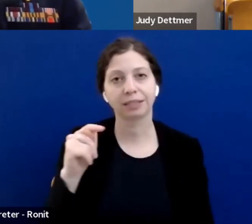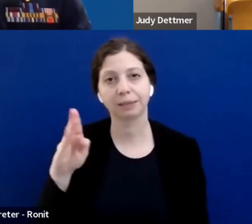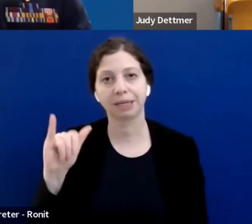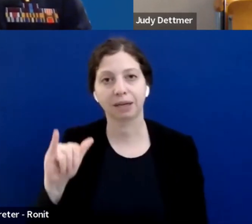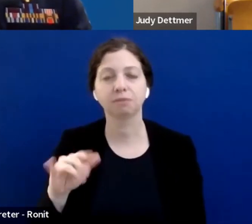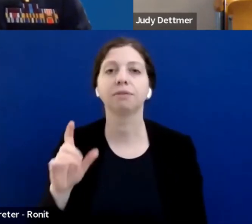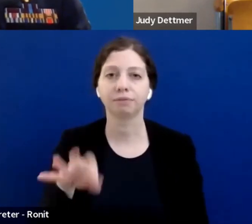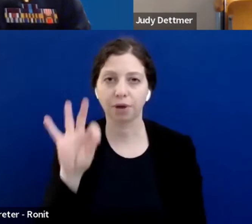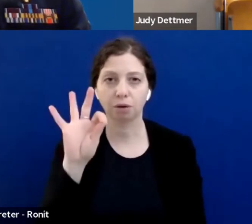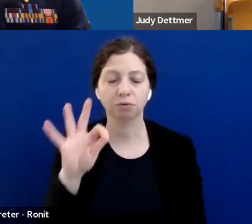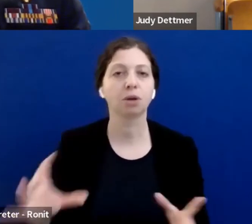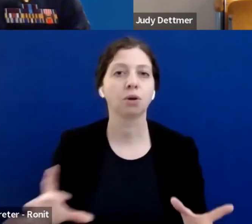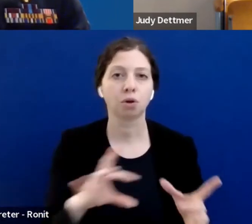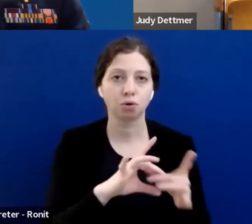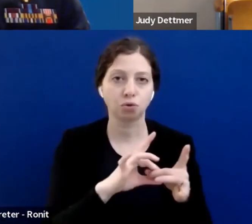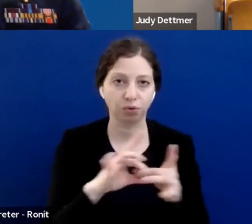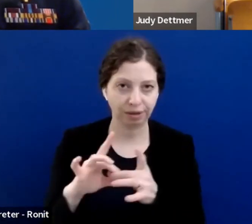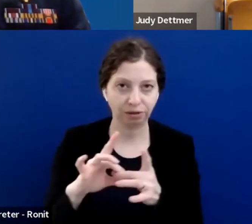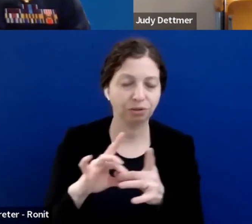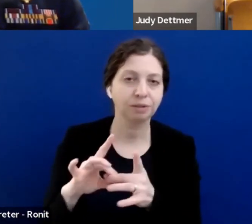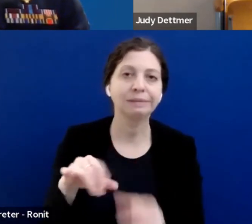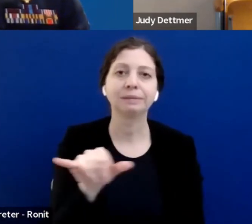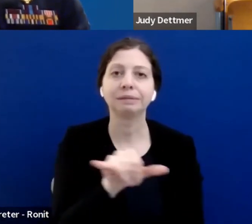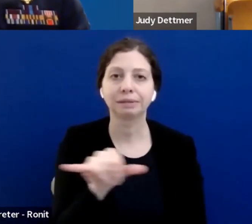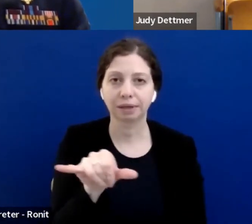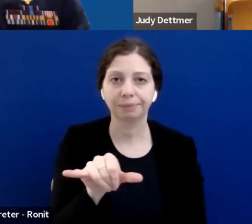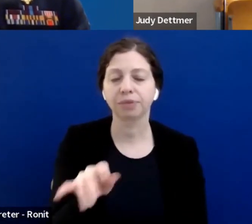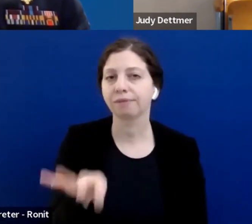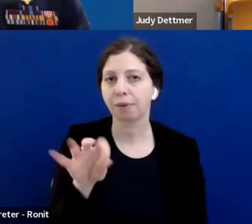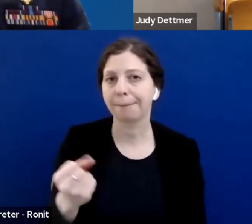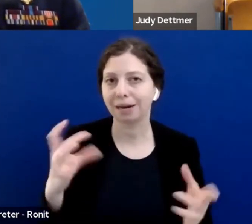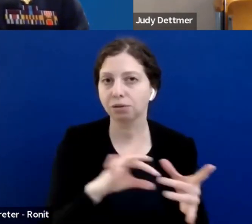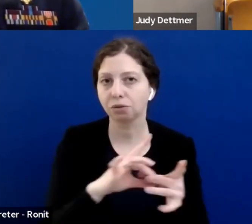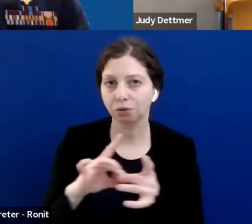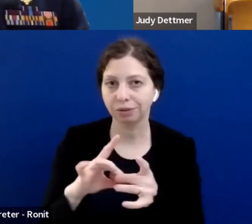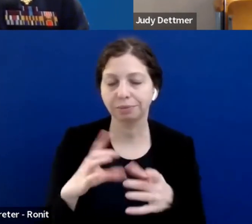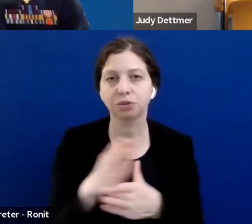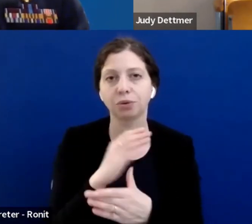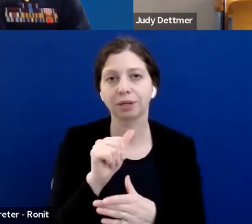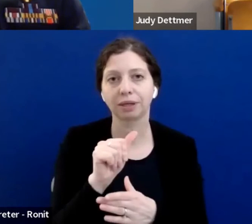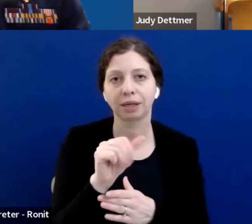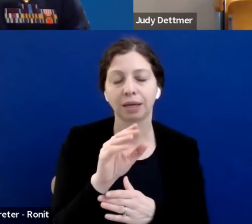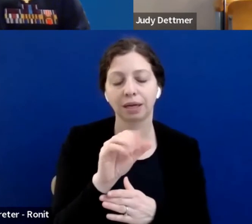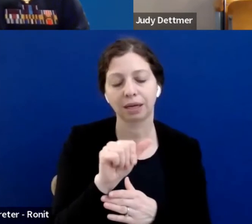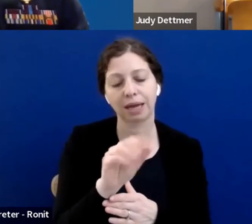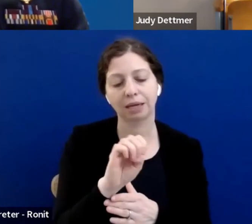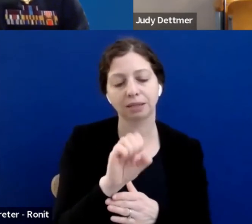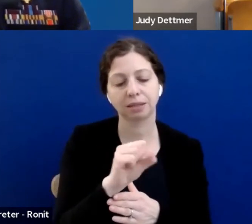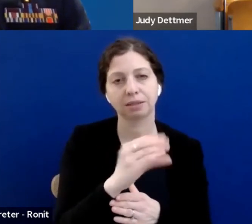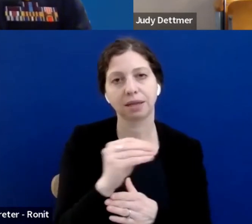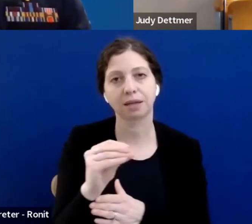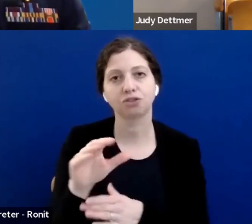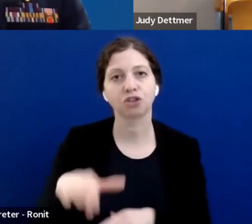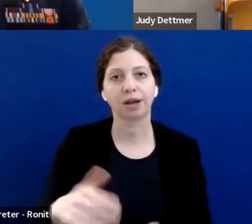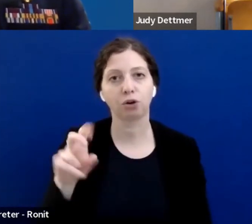association, just as there's been found many associations between ACEs and childhood and a whole host